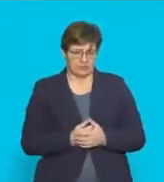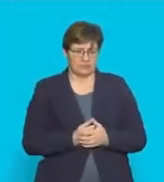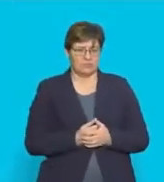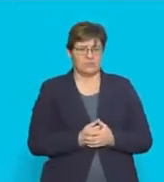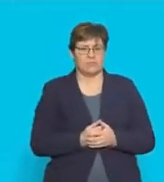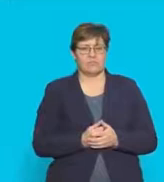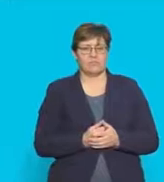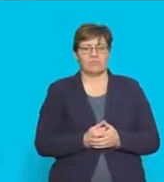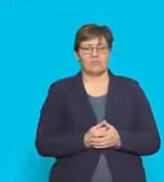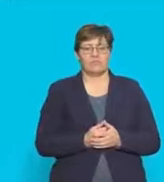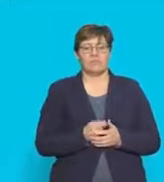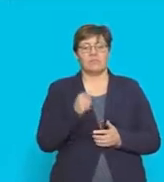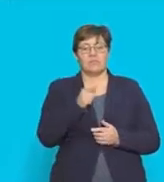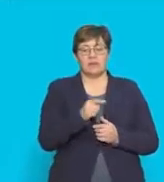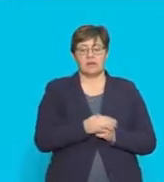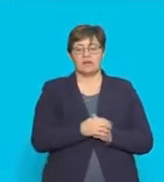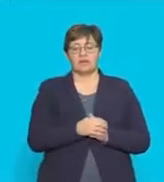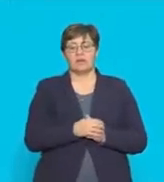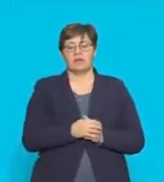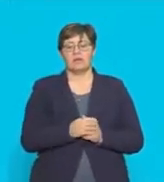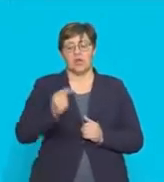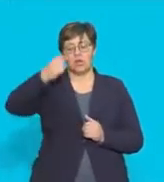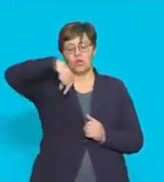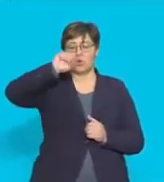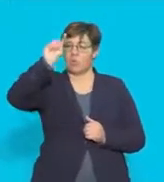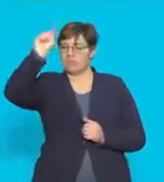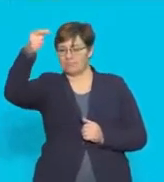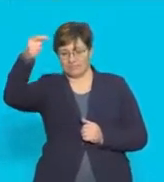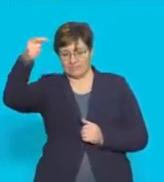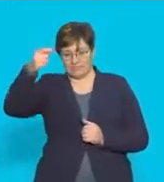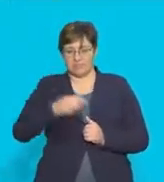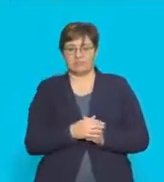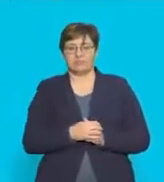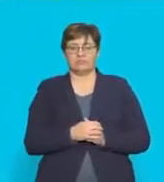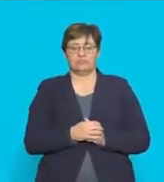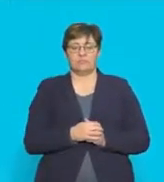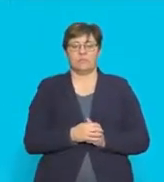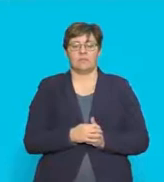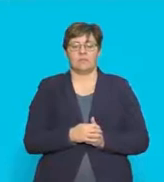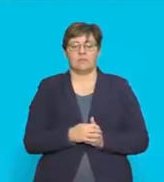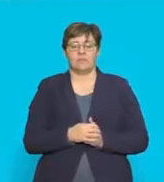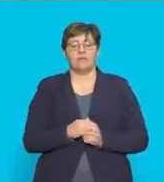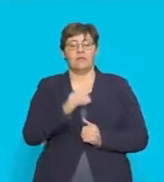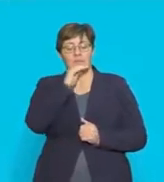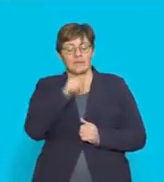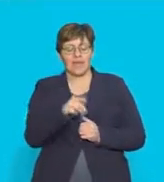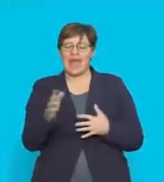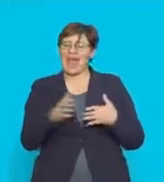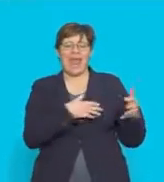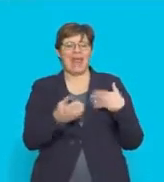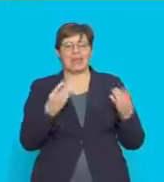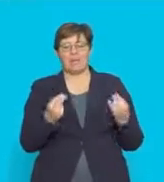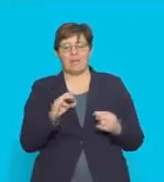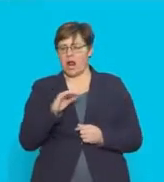So irrational numbers, we normally use Q with an apostrophe at the top. This will be any number